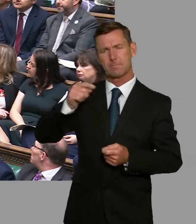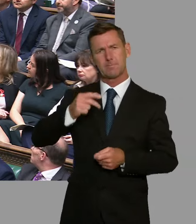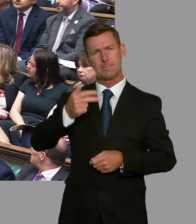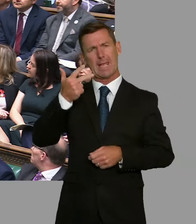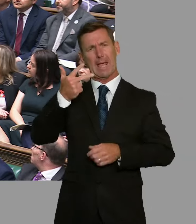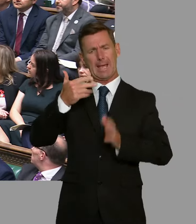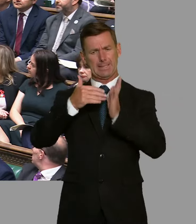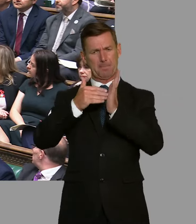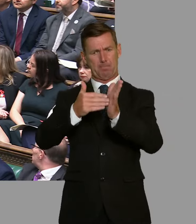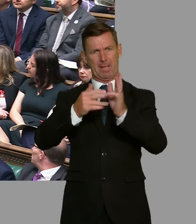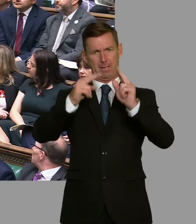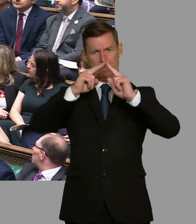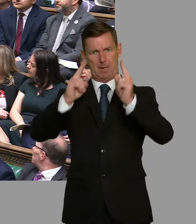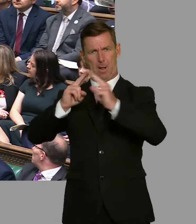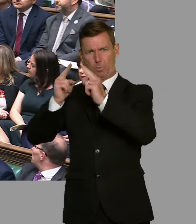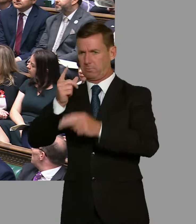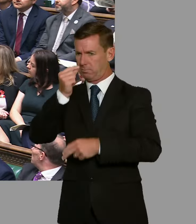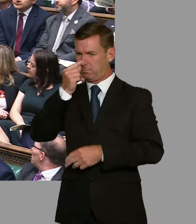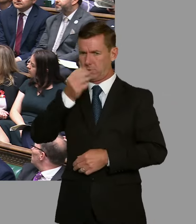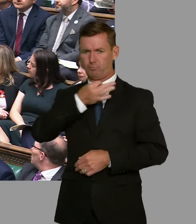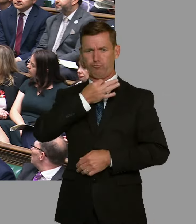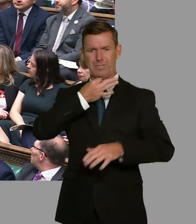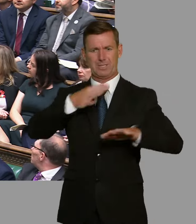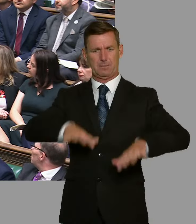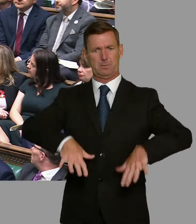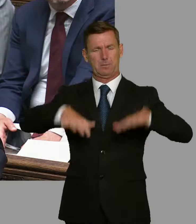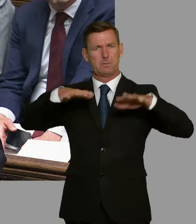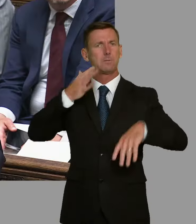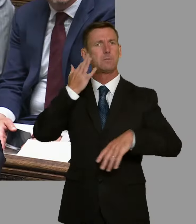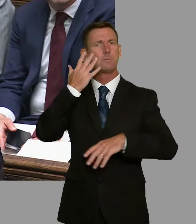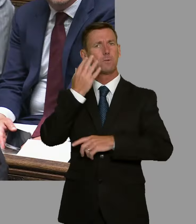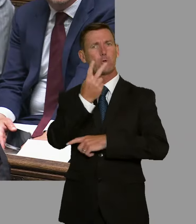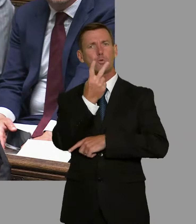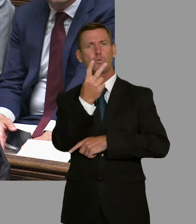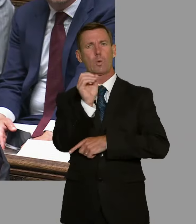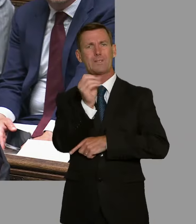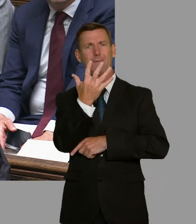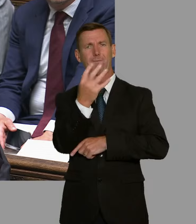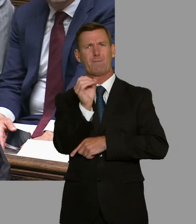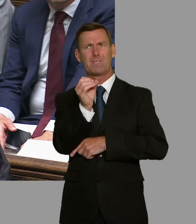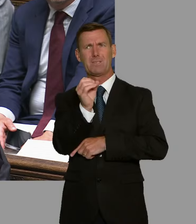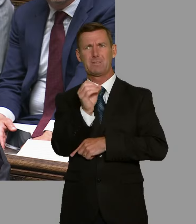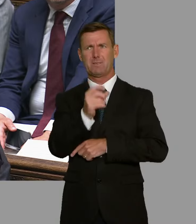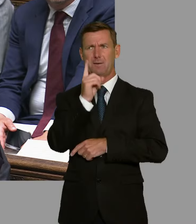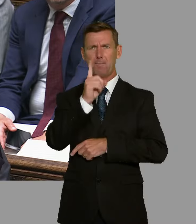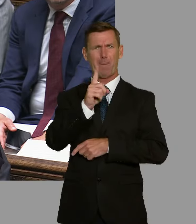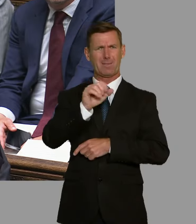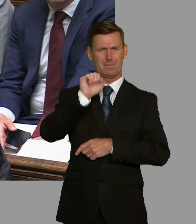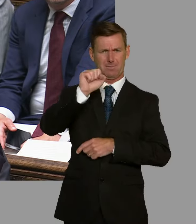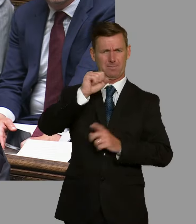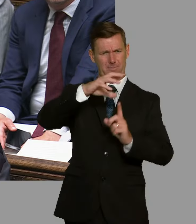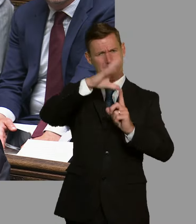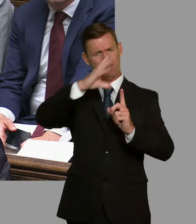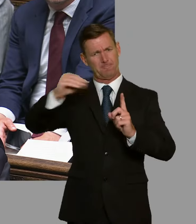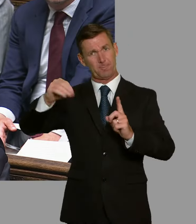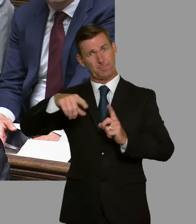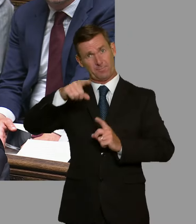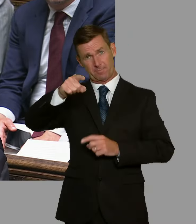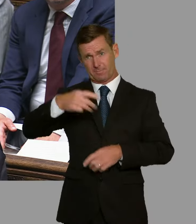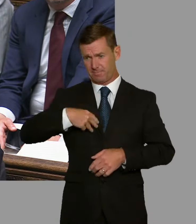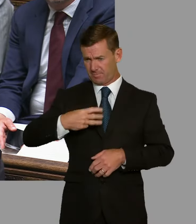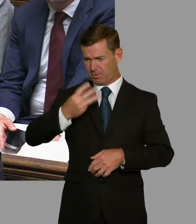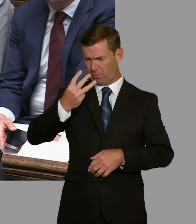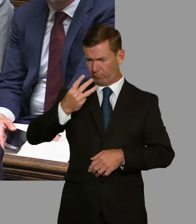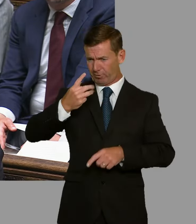But despite this, the party opposite presided over a tripling of the proportion of our flood defences deemed not